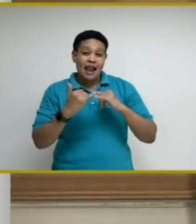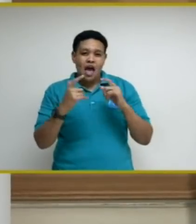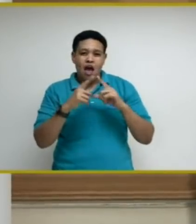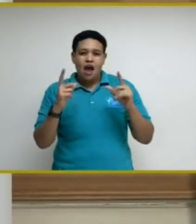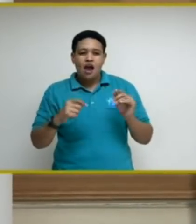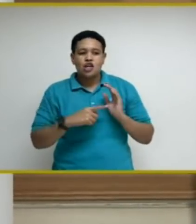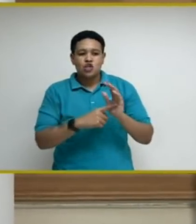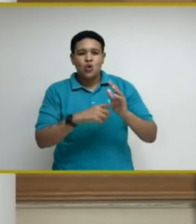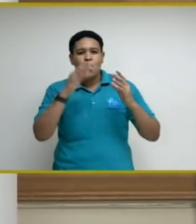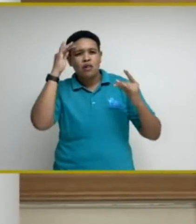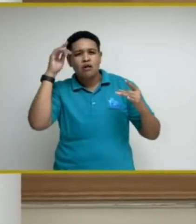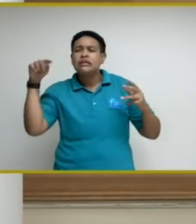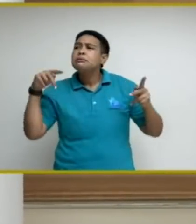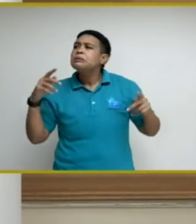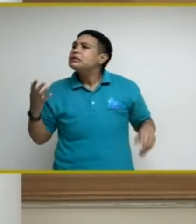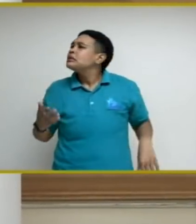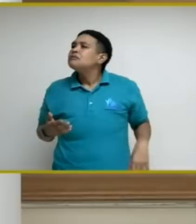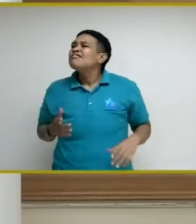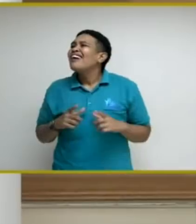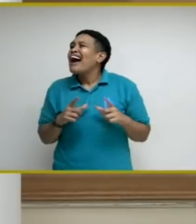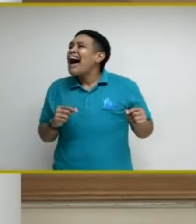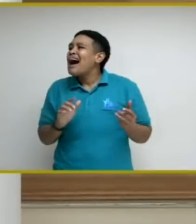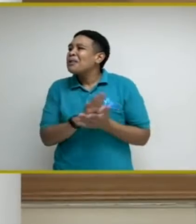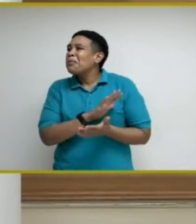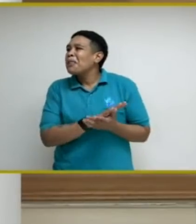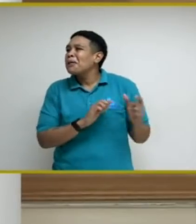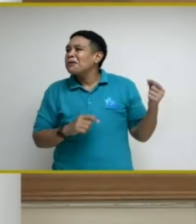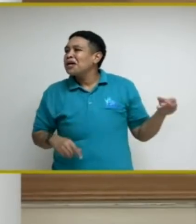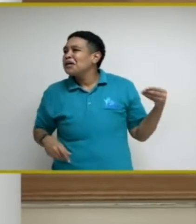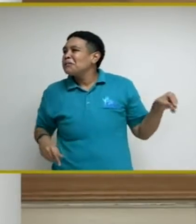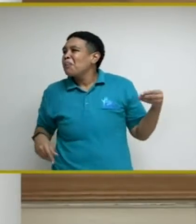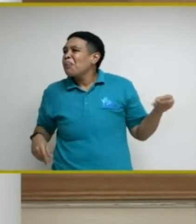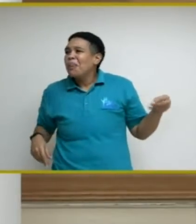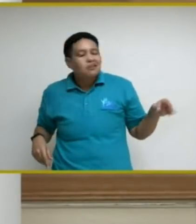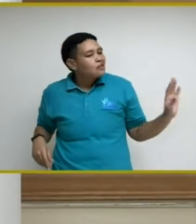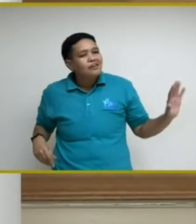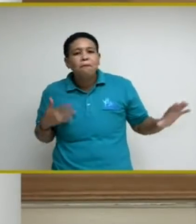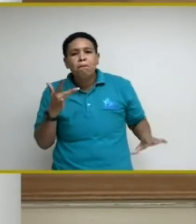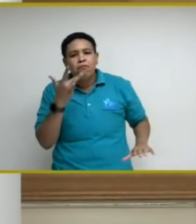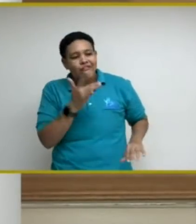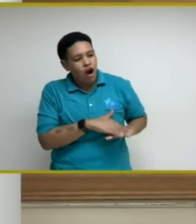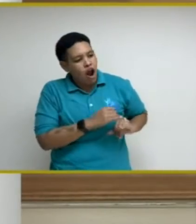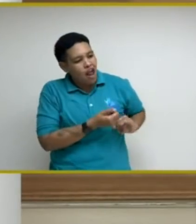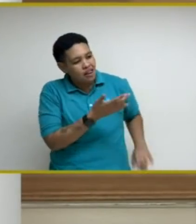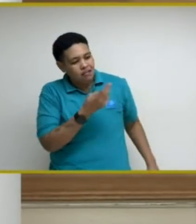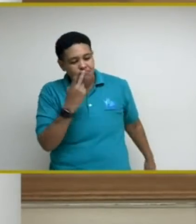has been a concern. We've seen cases of persons